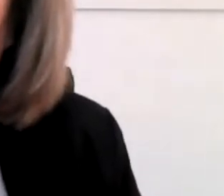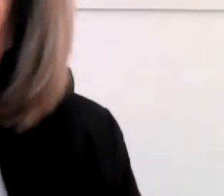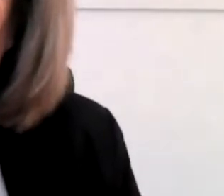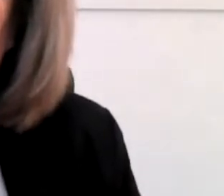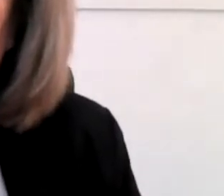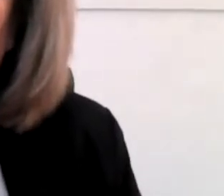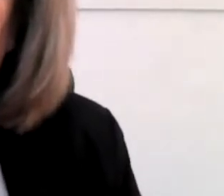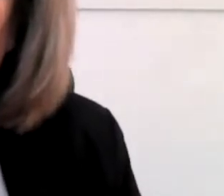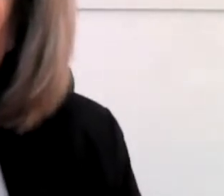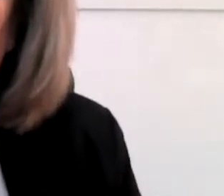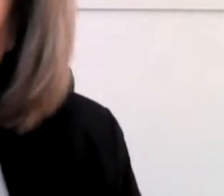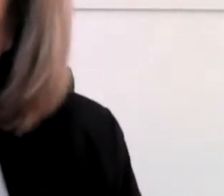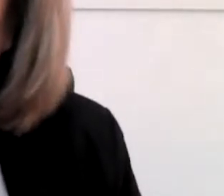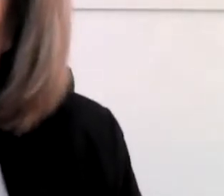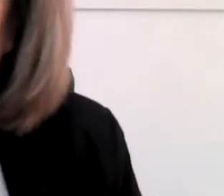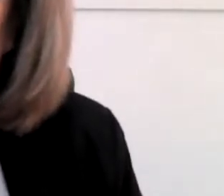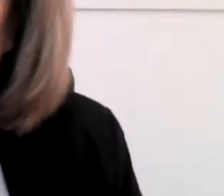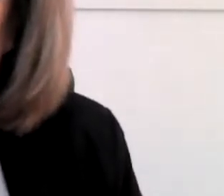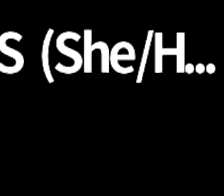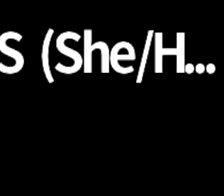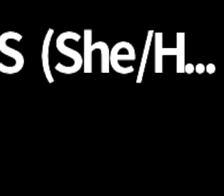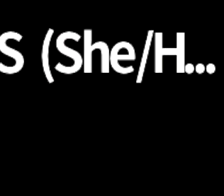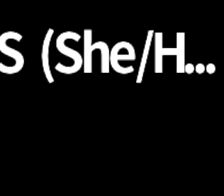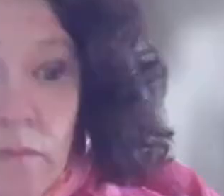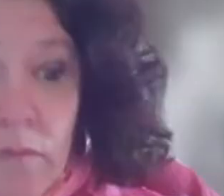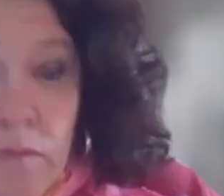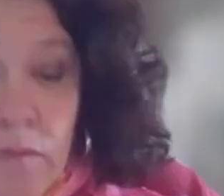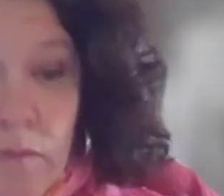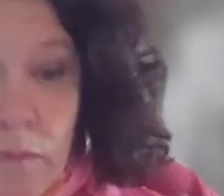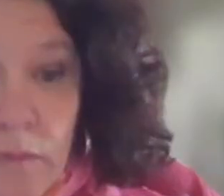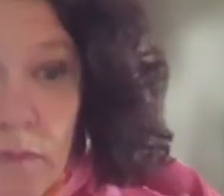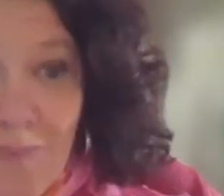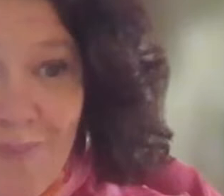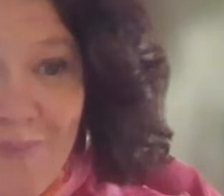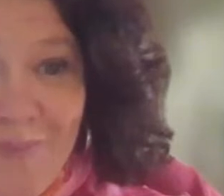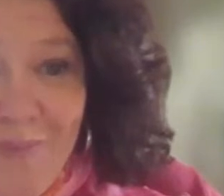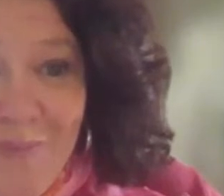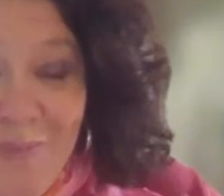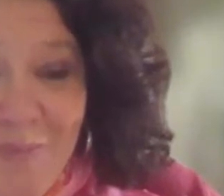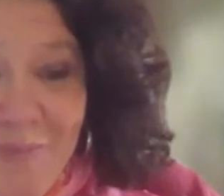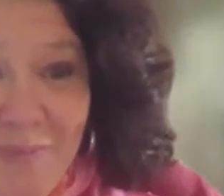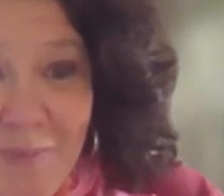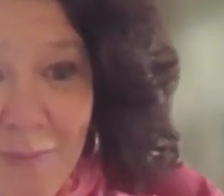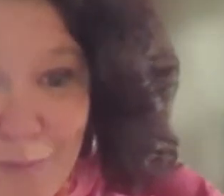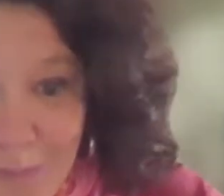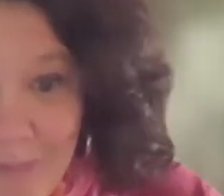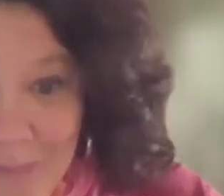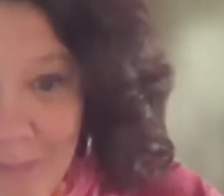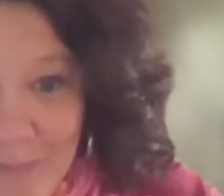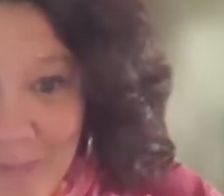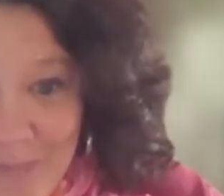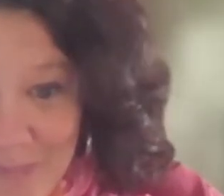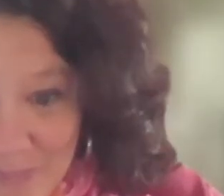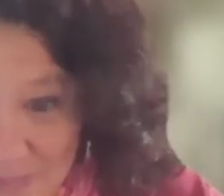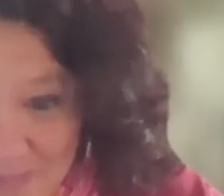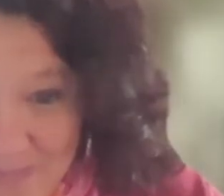pause there for a couple minutes. I just don't want you to feel like it's your last chance. And feel free to run to your bio break